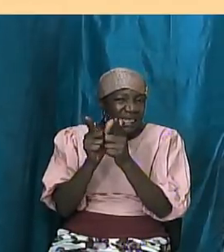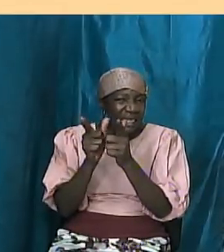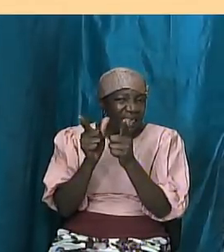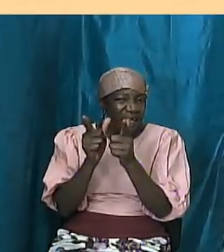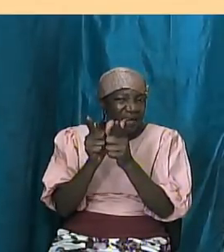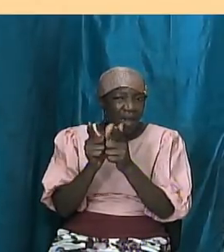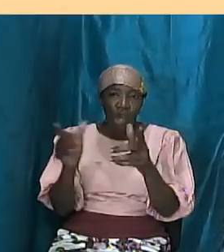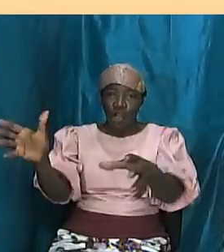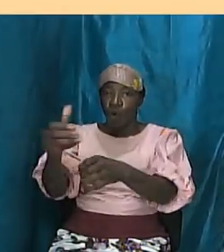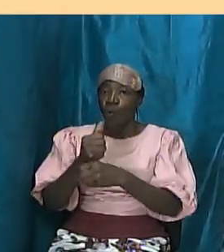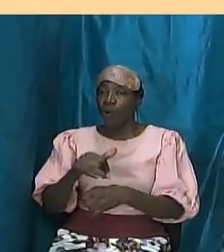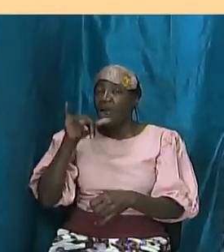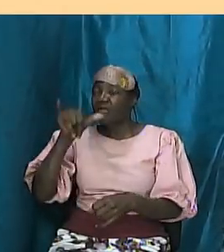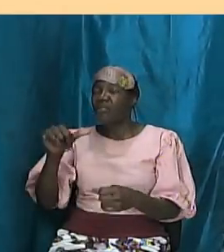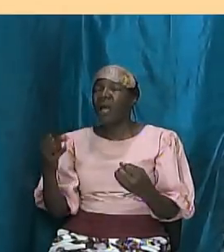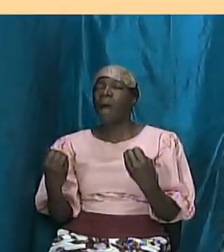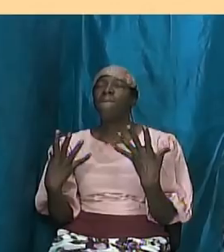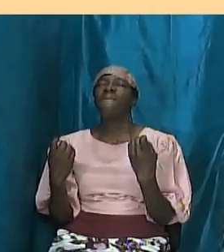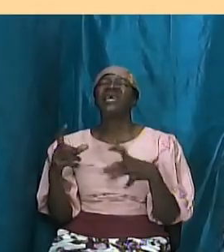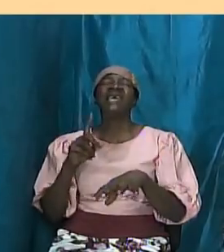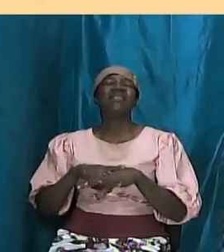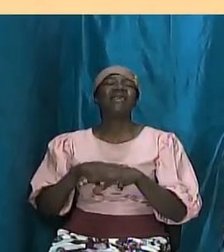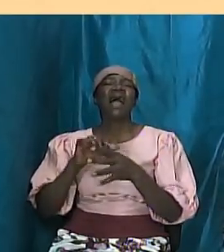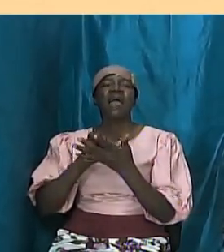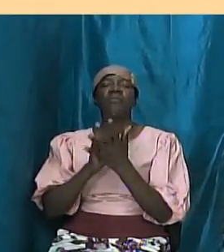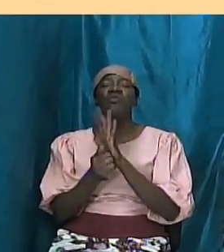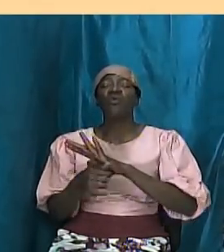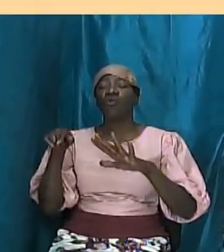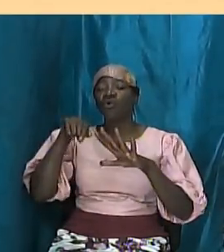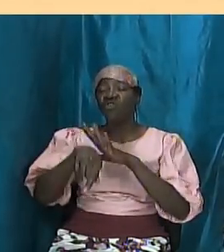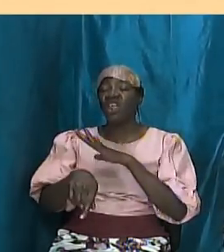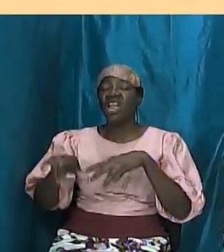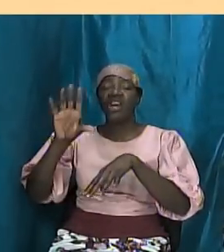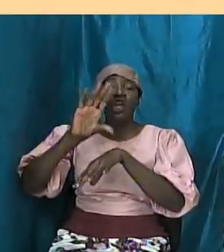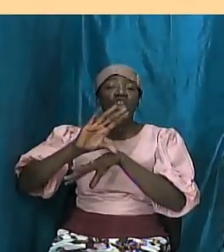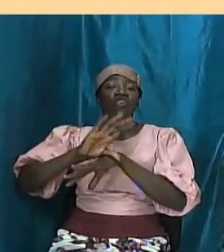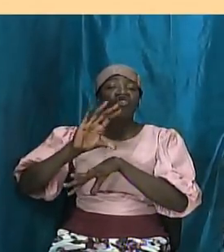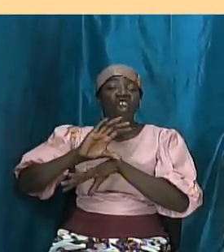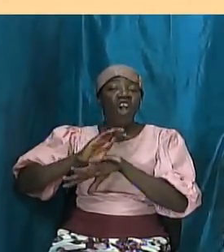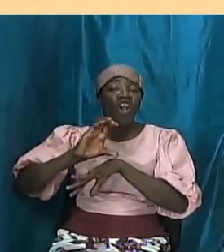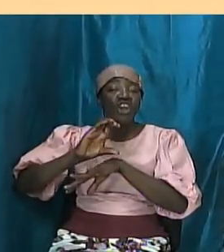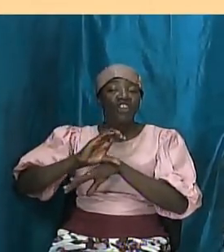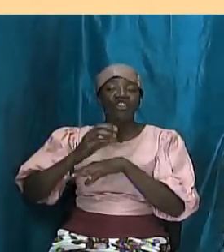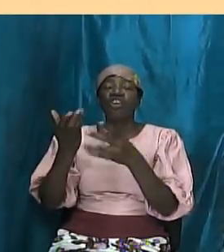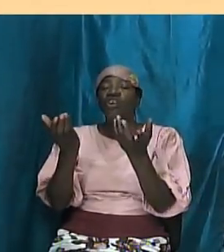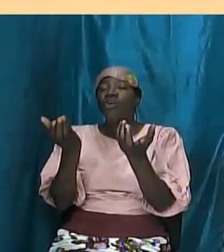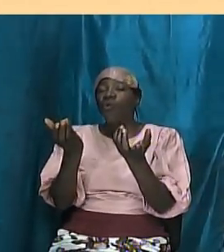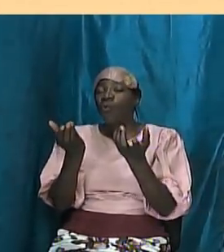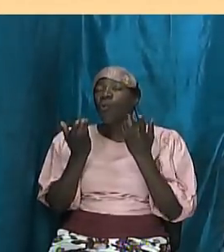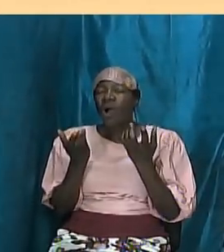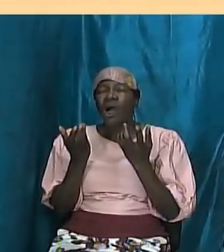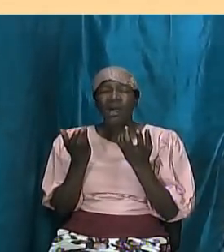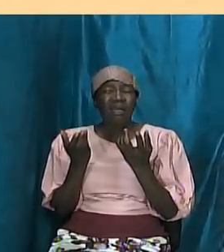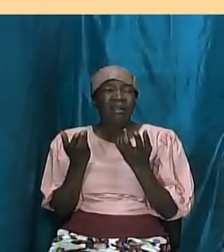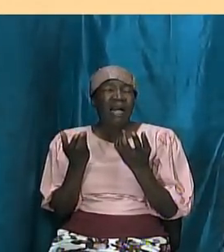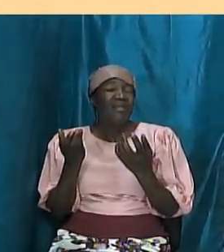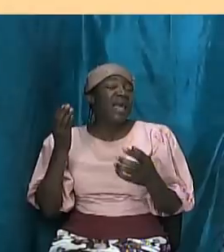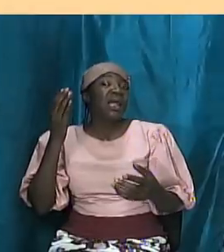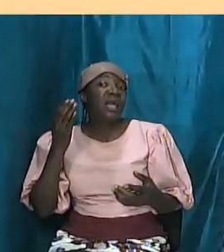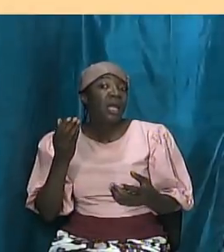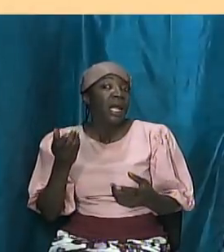And many times, those that are in church circles who once knew God, once they